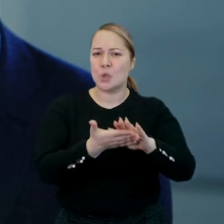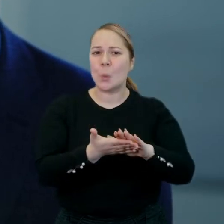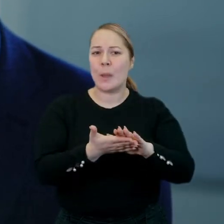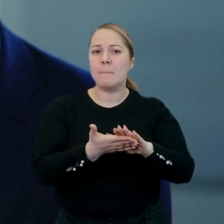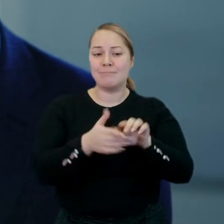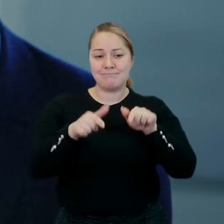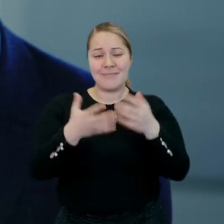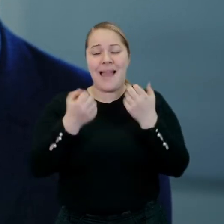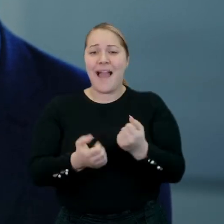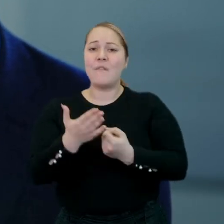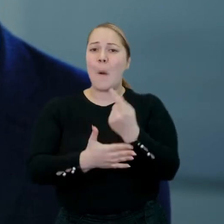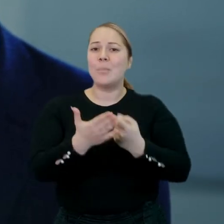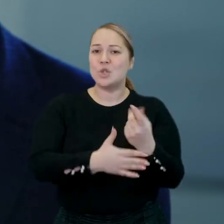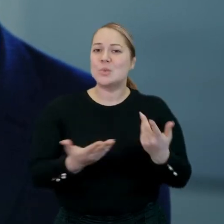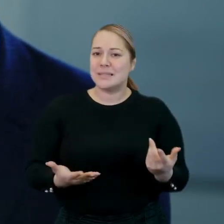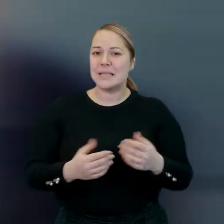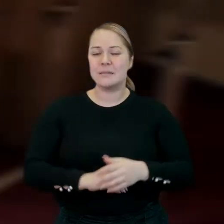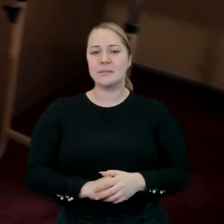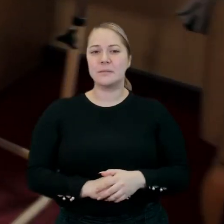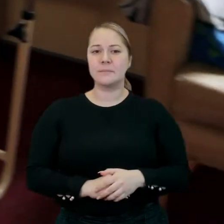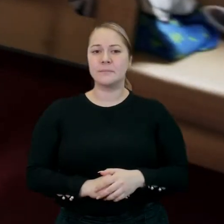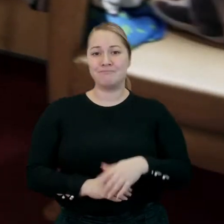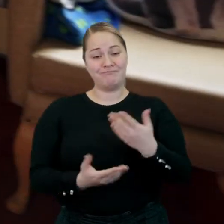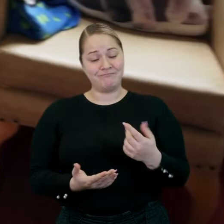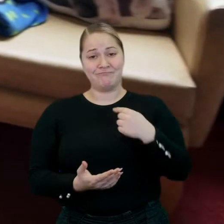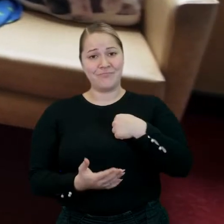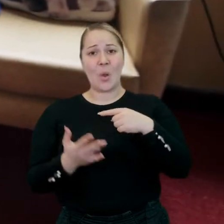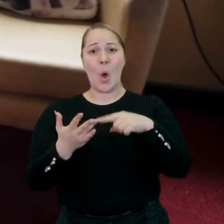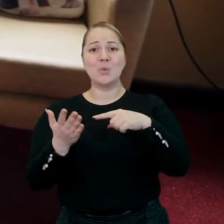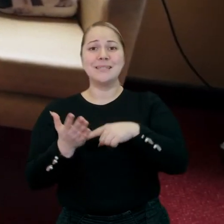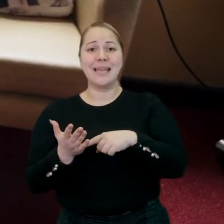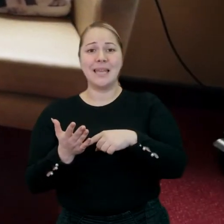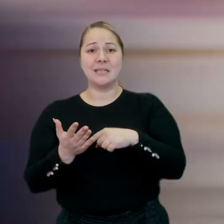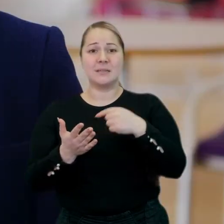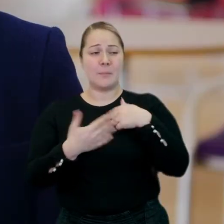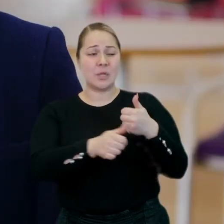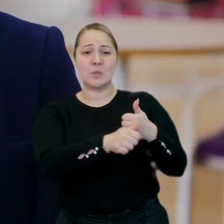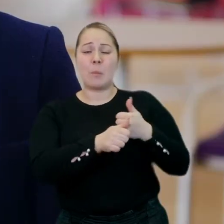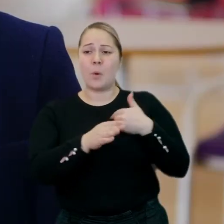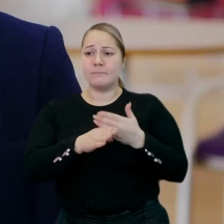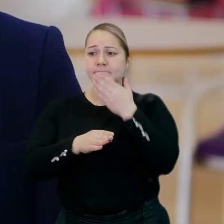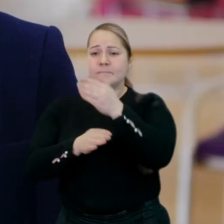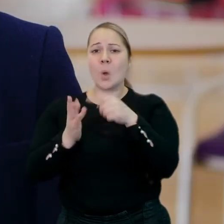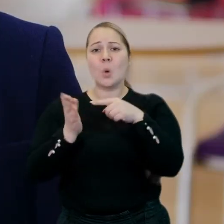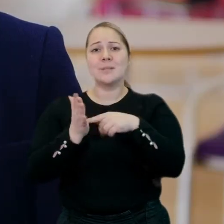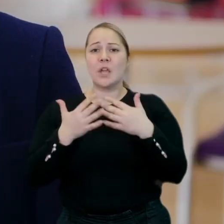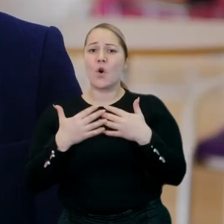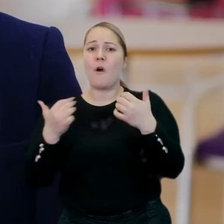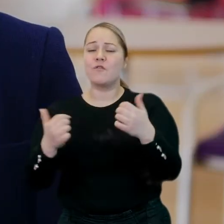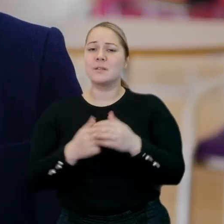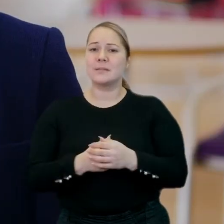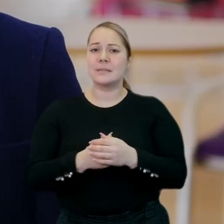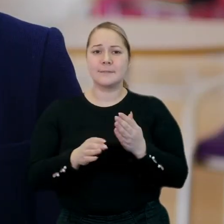Newham, that the opportunities are there. As an occupational therapist, I've been supported to attend OT conferences,